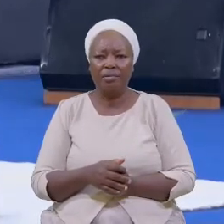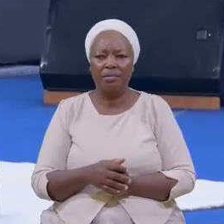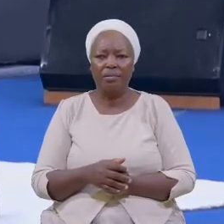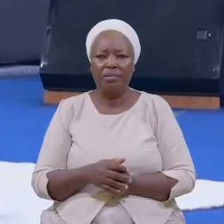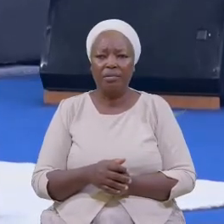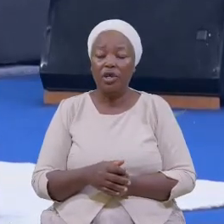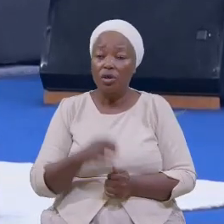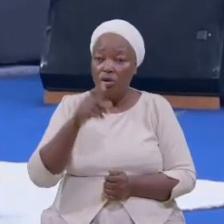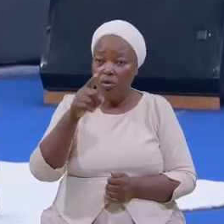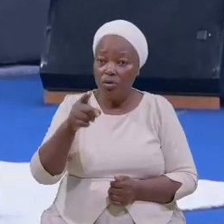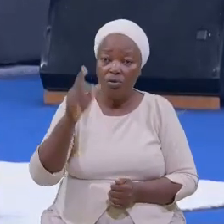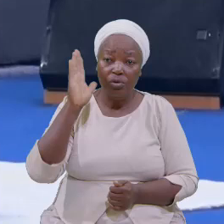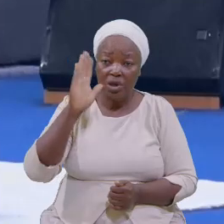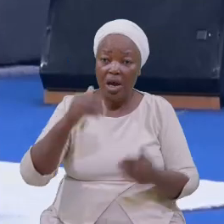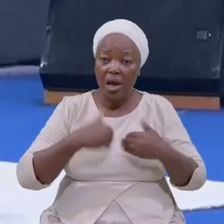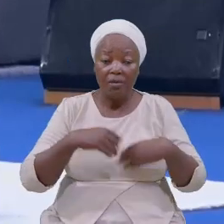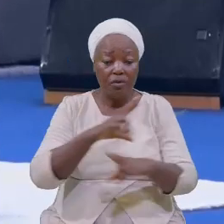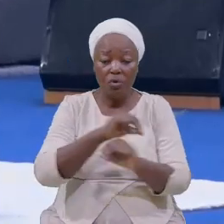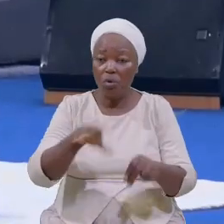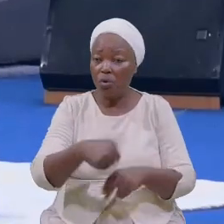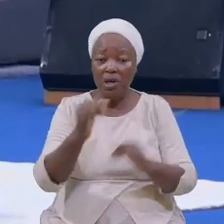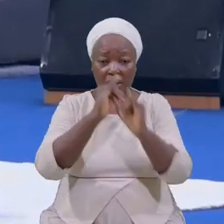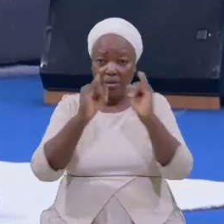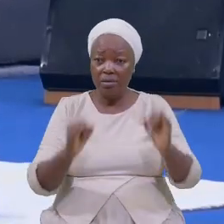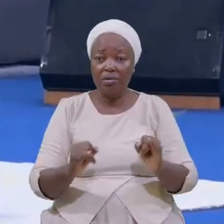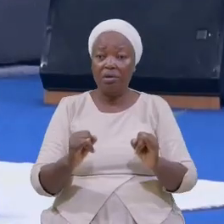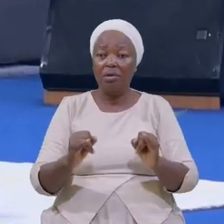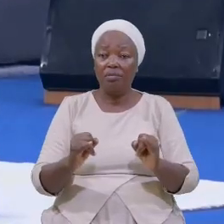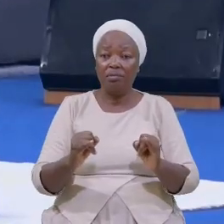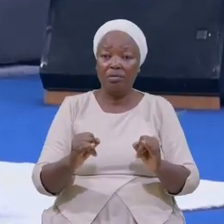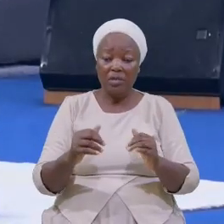Thou shalt have no other God apart from me.